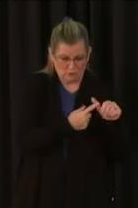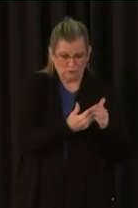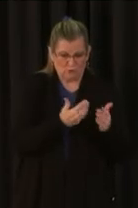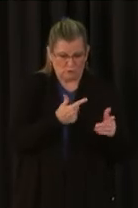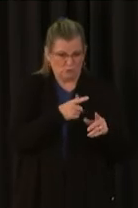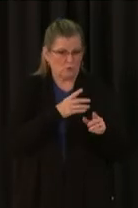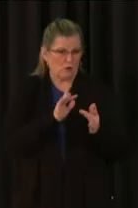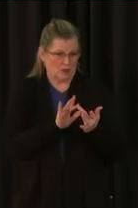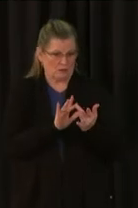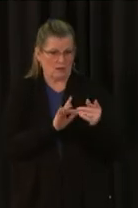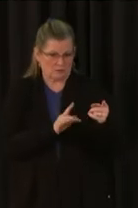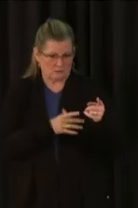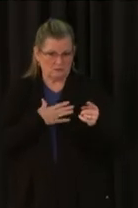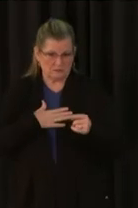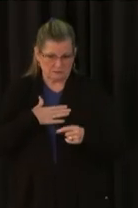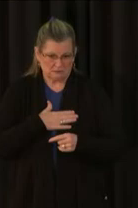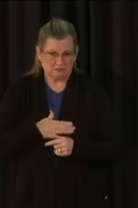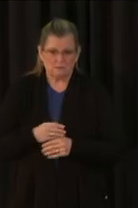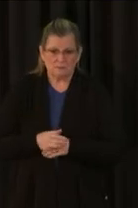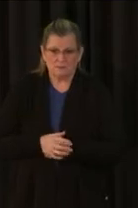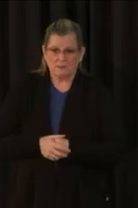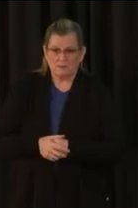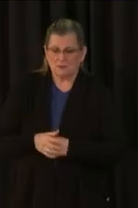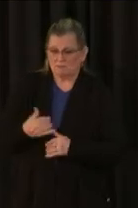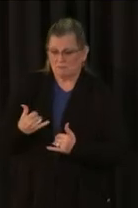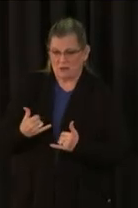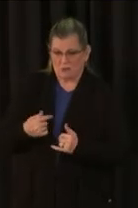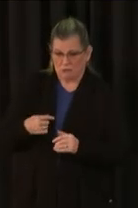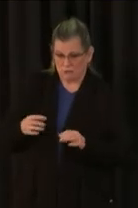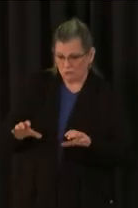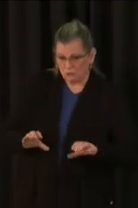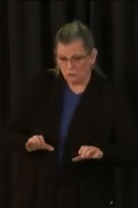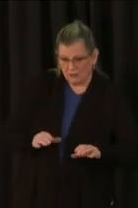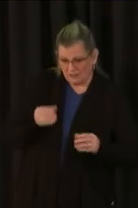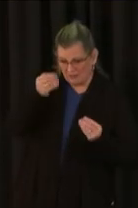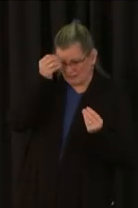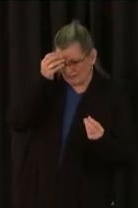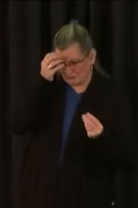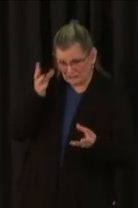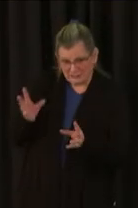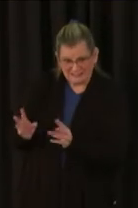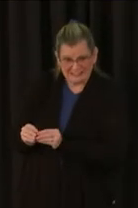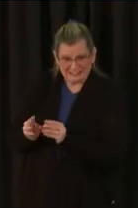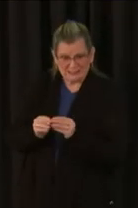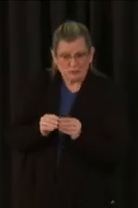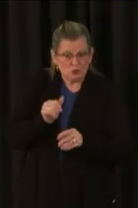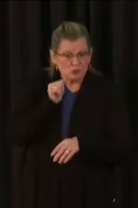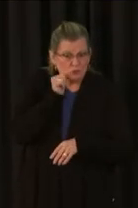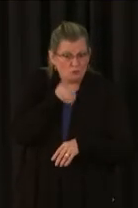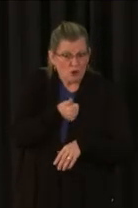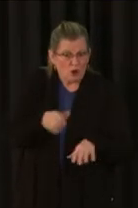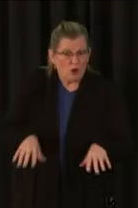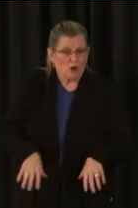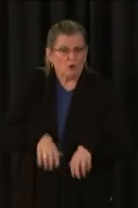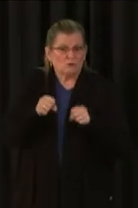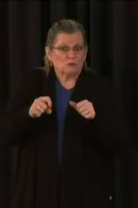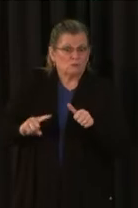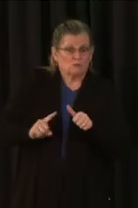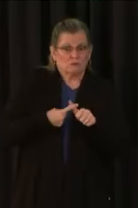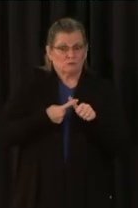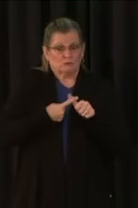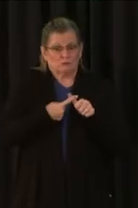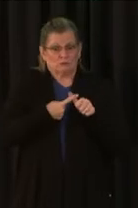true to fashion, true to form, we are doing information sessions as well. Our first information session is tomorrow, and that will be